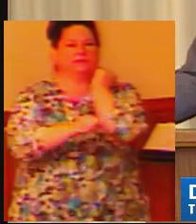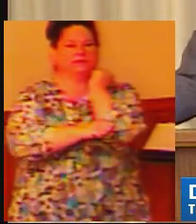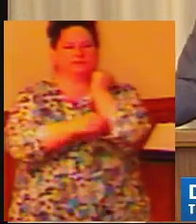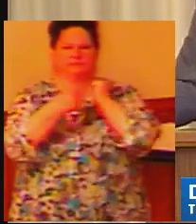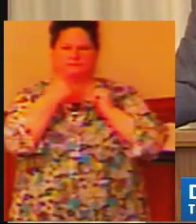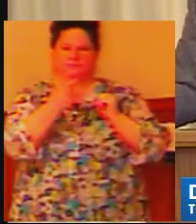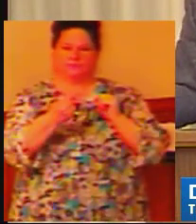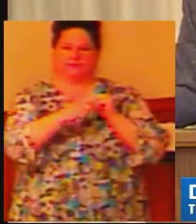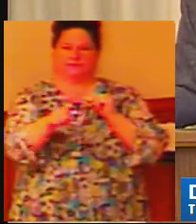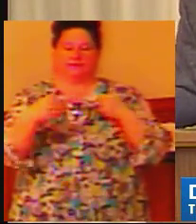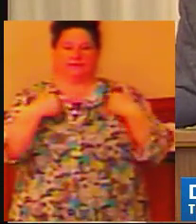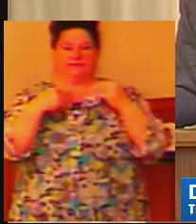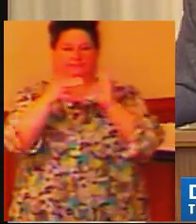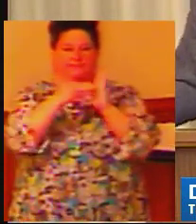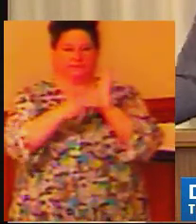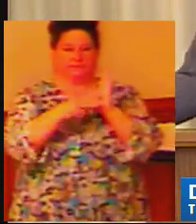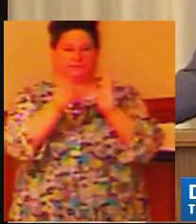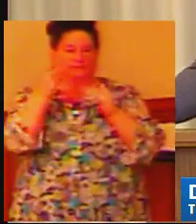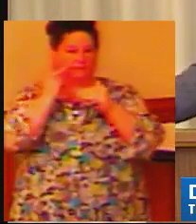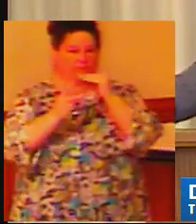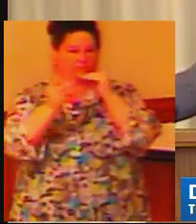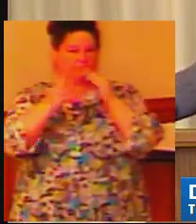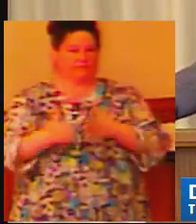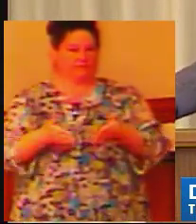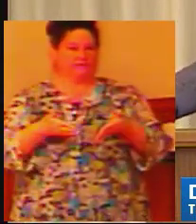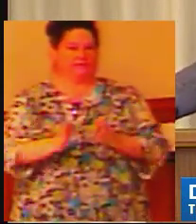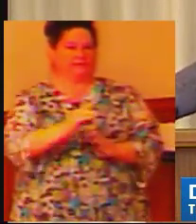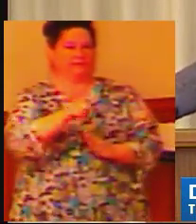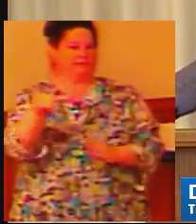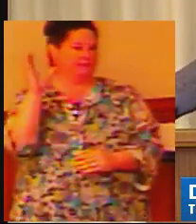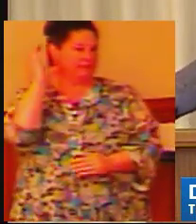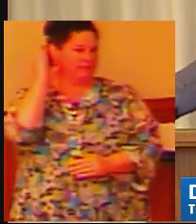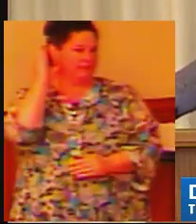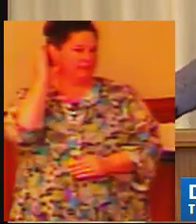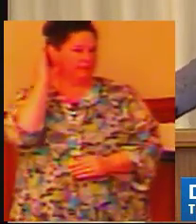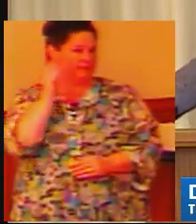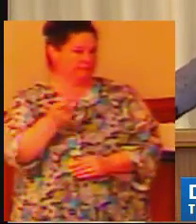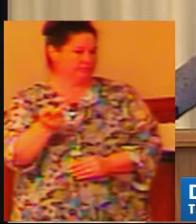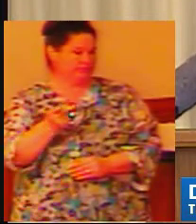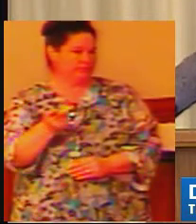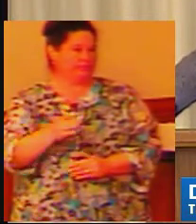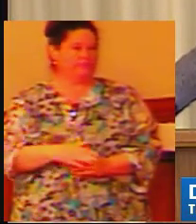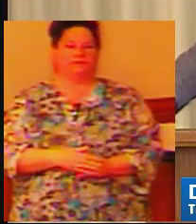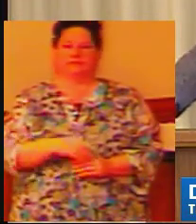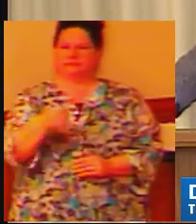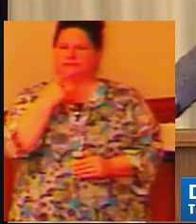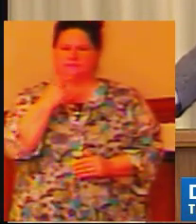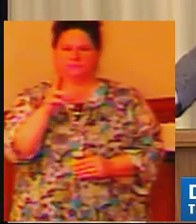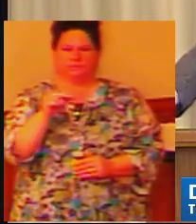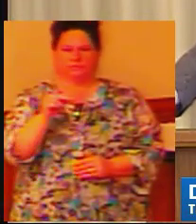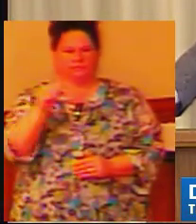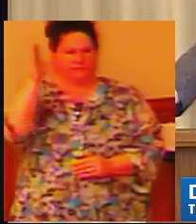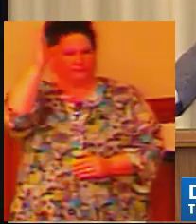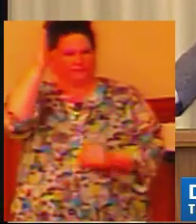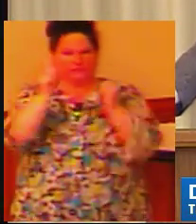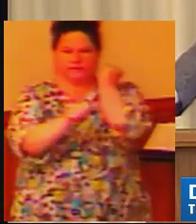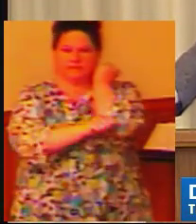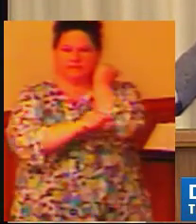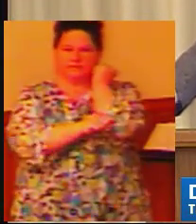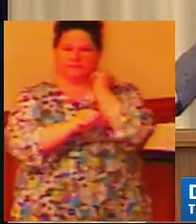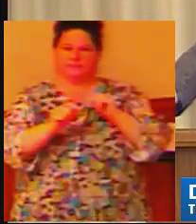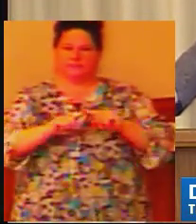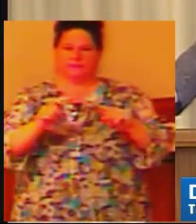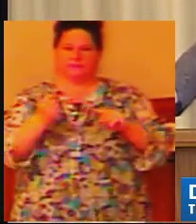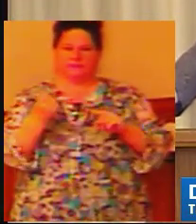have Moses and the prophets, let them hear them. And he said, nay, Father Abraham, but if one